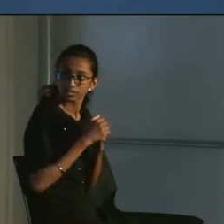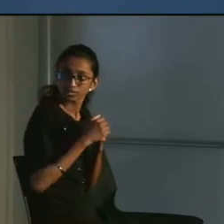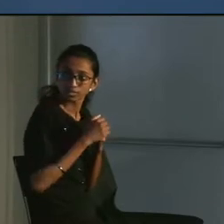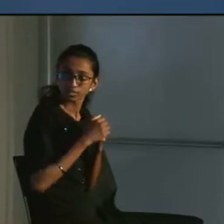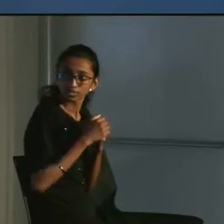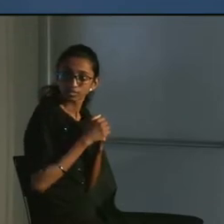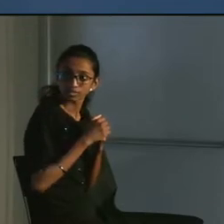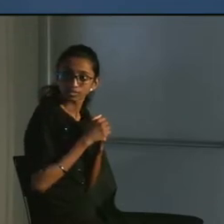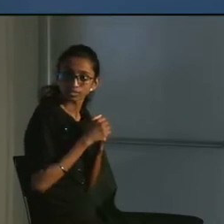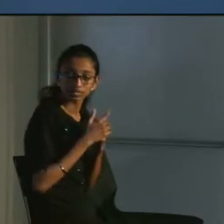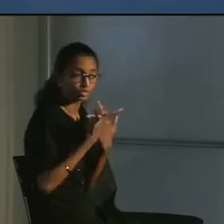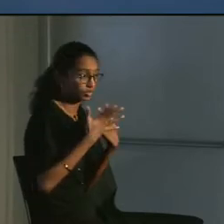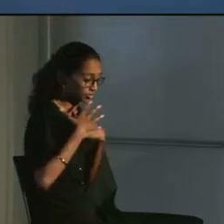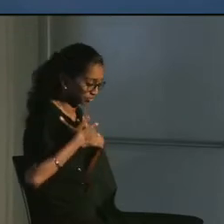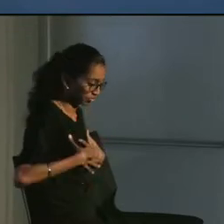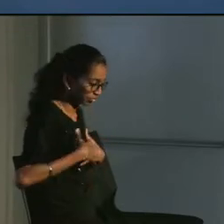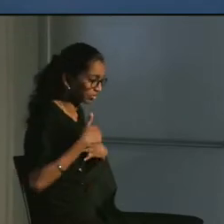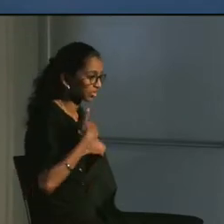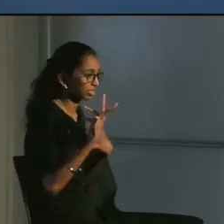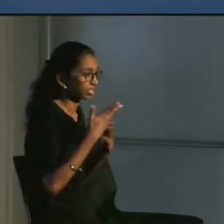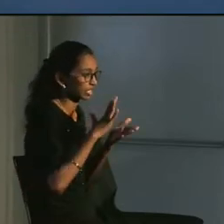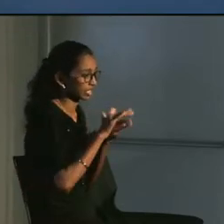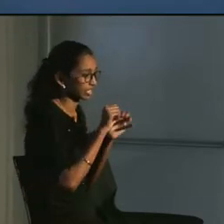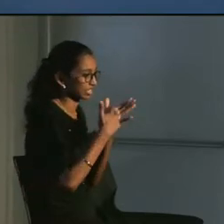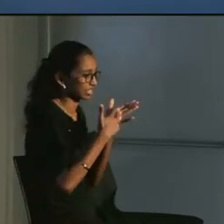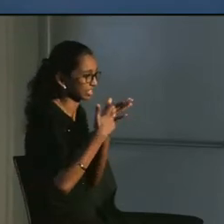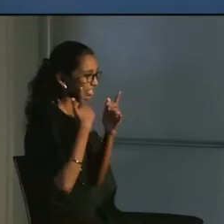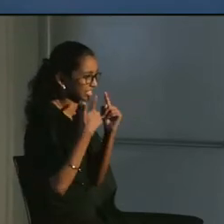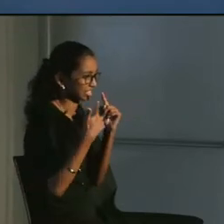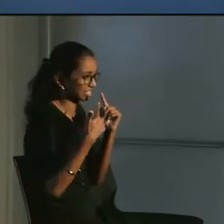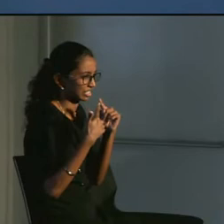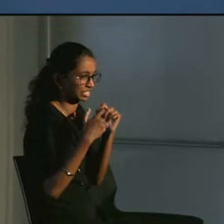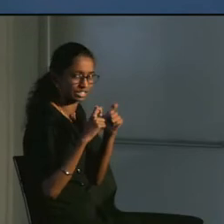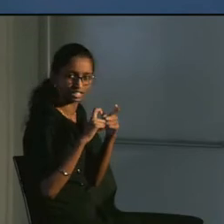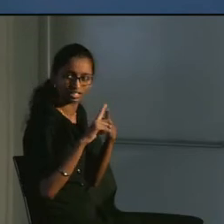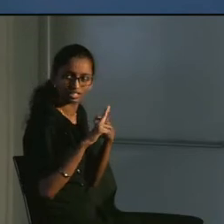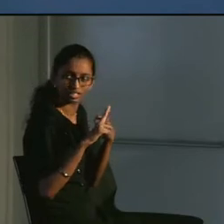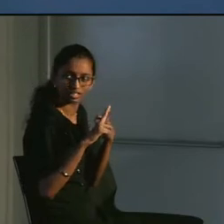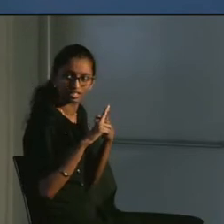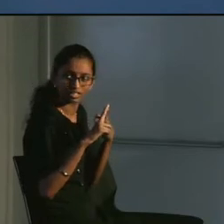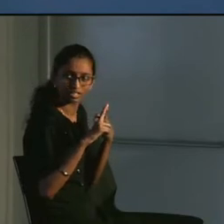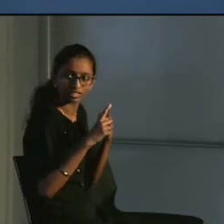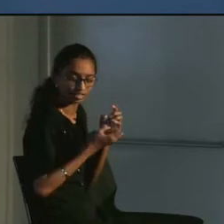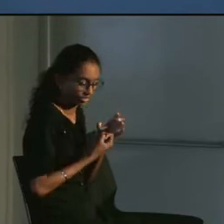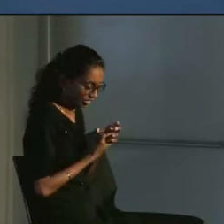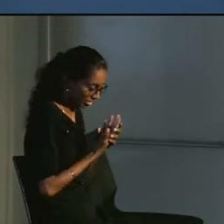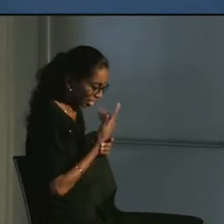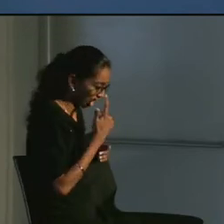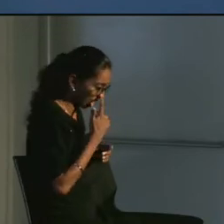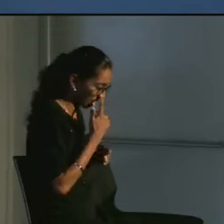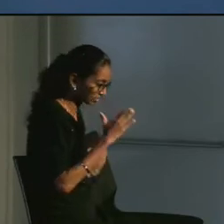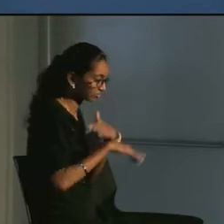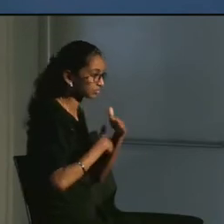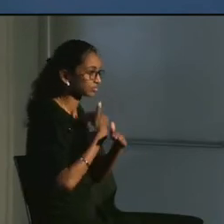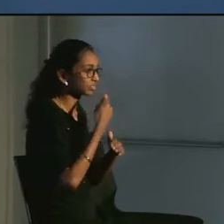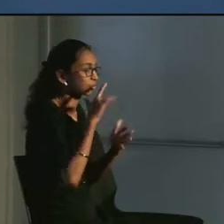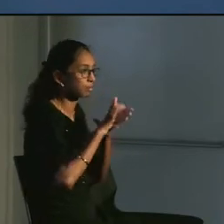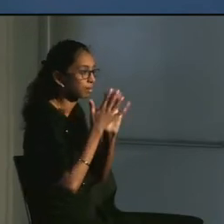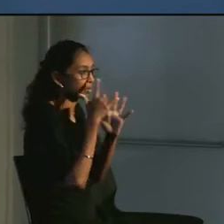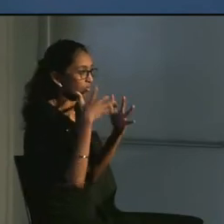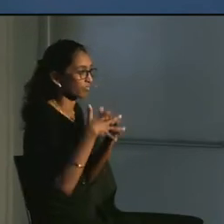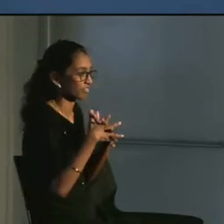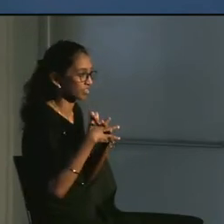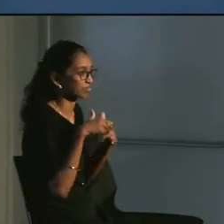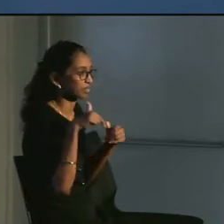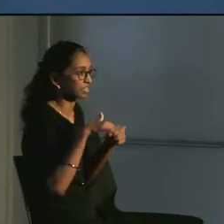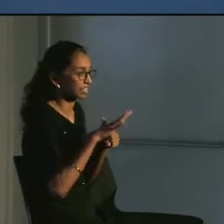is that the bodies we inherit and grow into from girls to women are occupied and filled with lessons